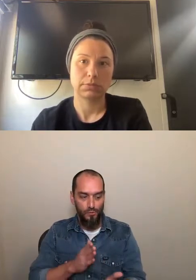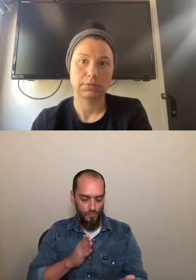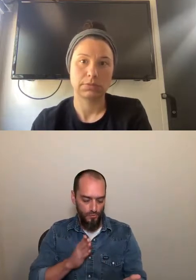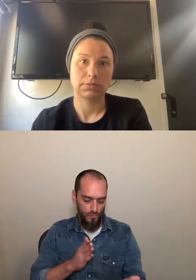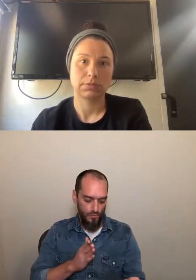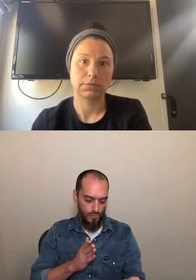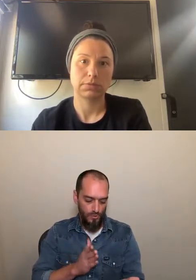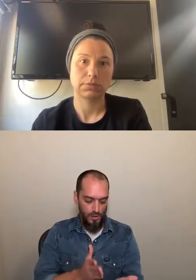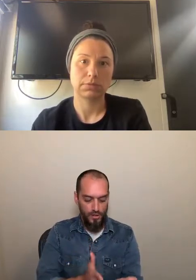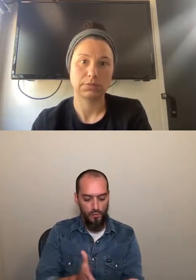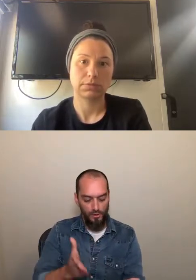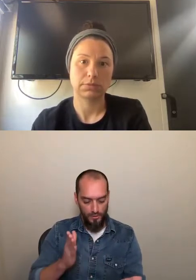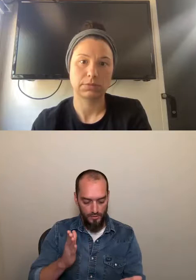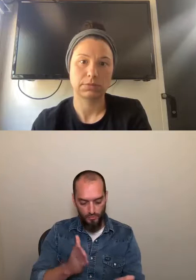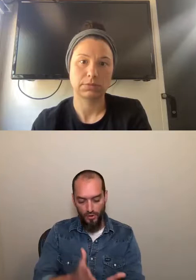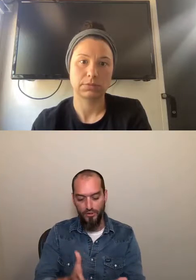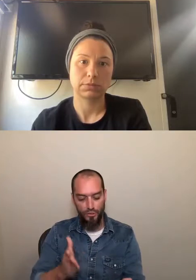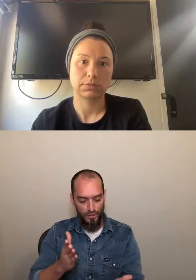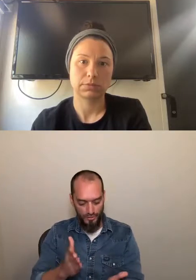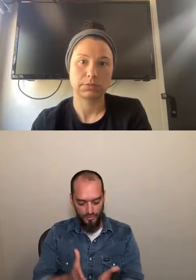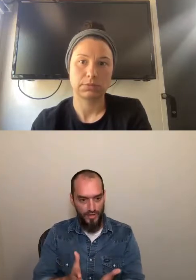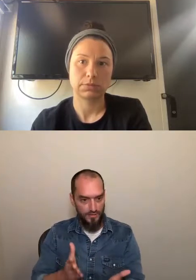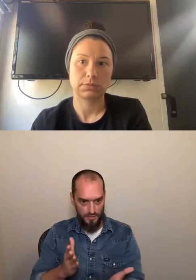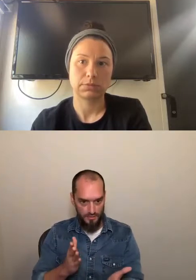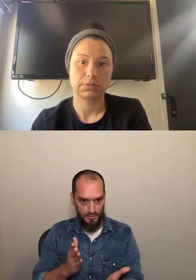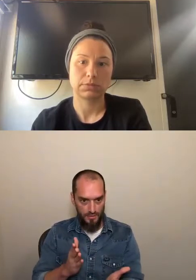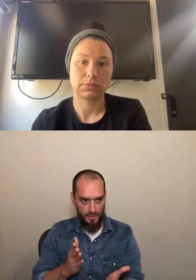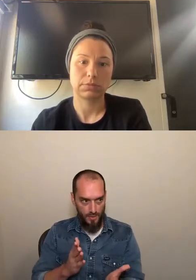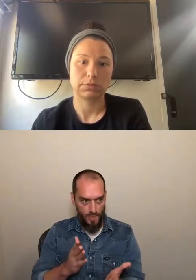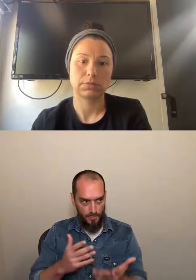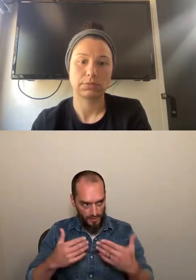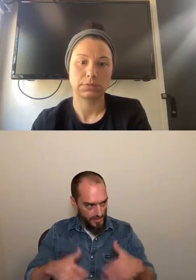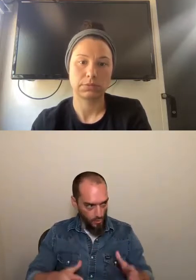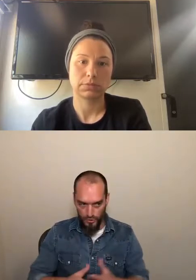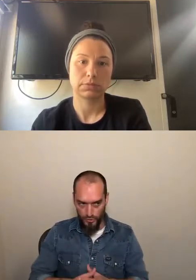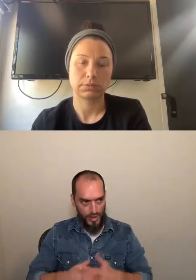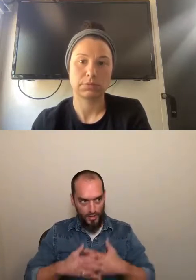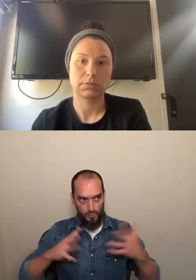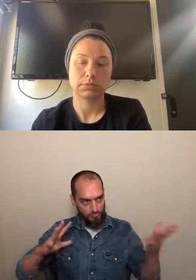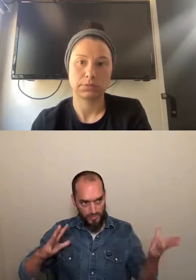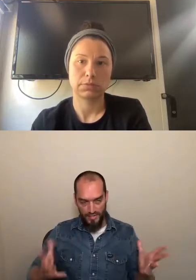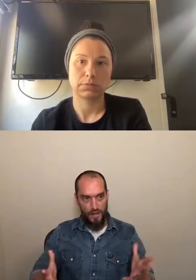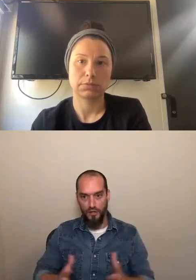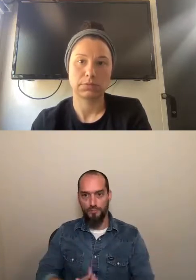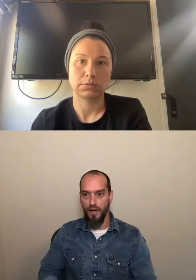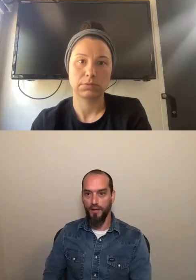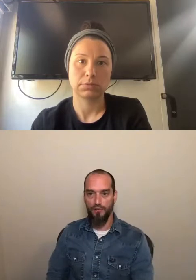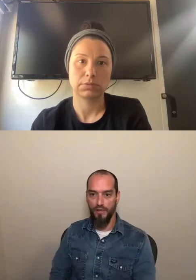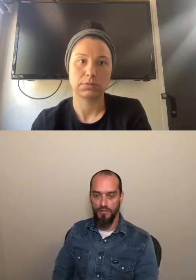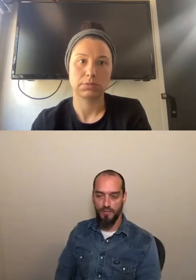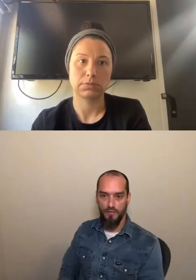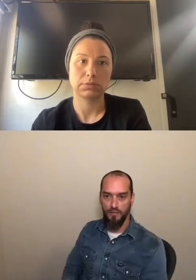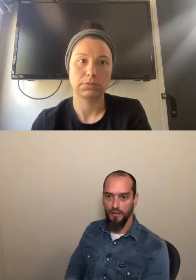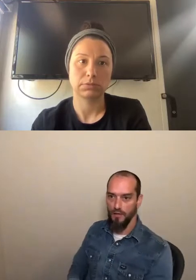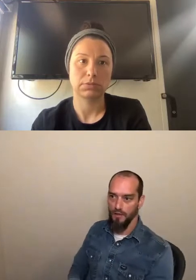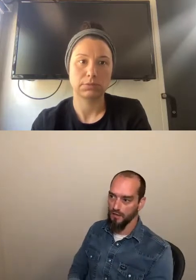so I know where to look for all the construction defects. But let's say I walk into a house that is occupied by a